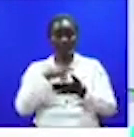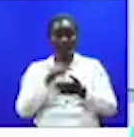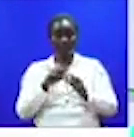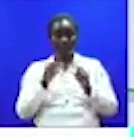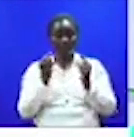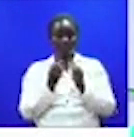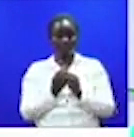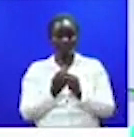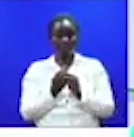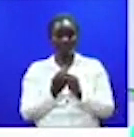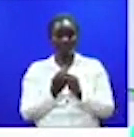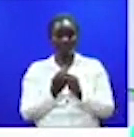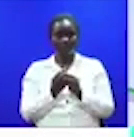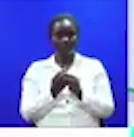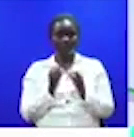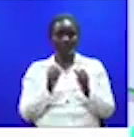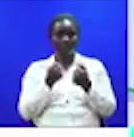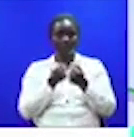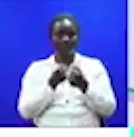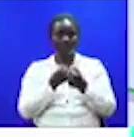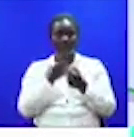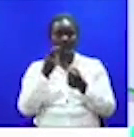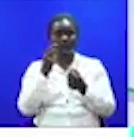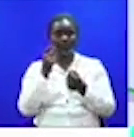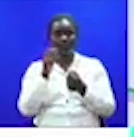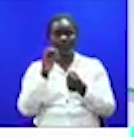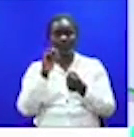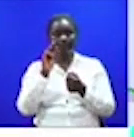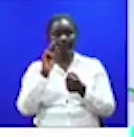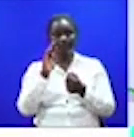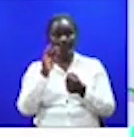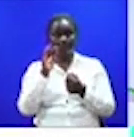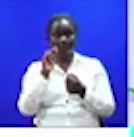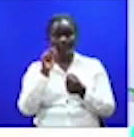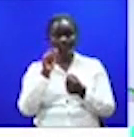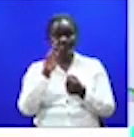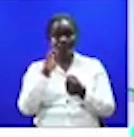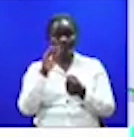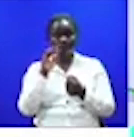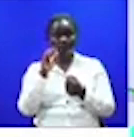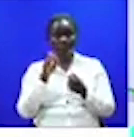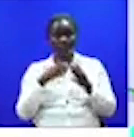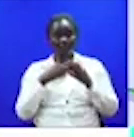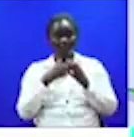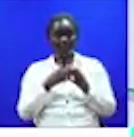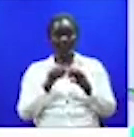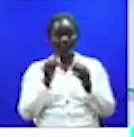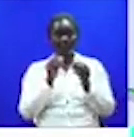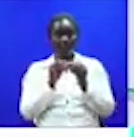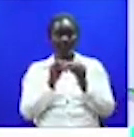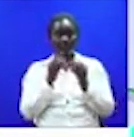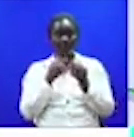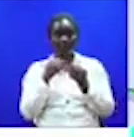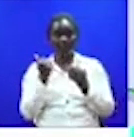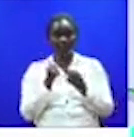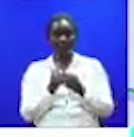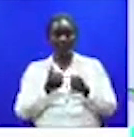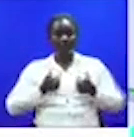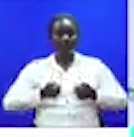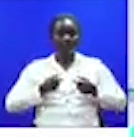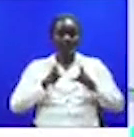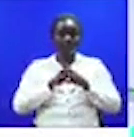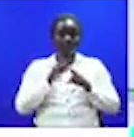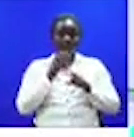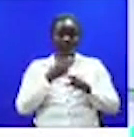A dream team sister CBO ni gori tukori ya rero wakura ege ikarogie chinkwana na abana abanyoroka